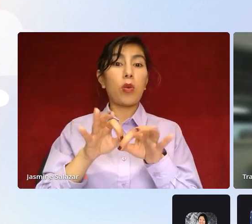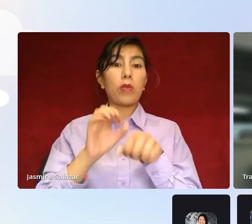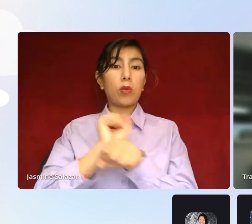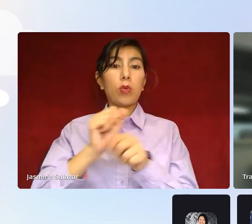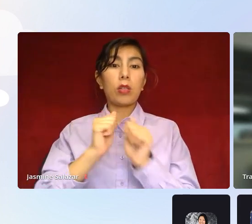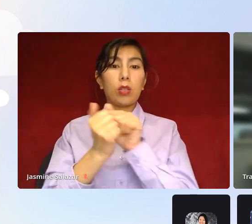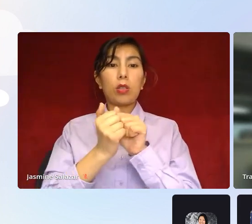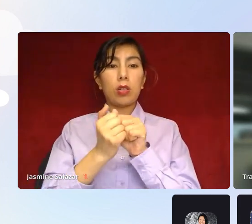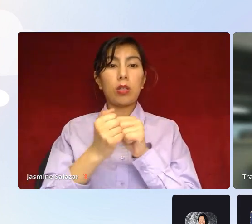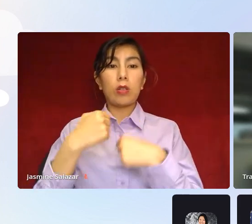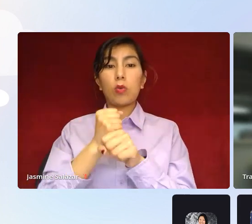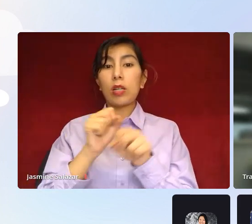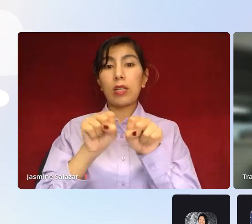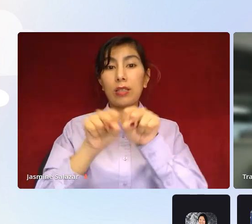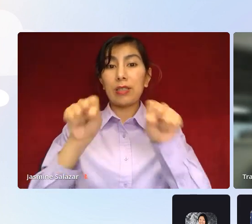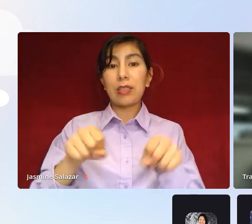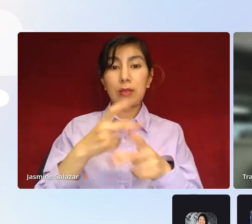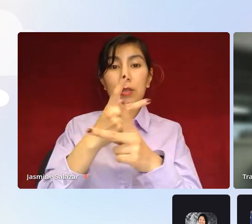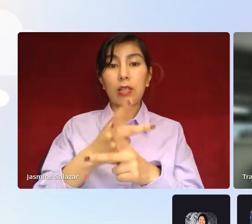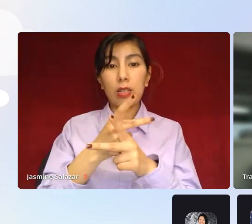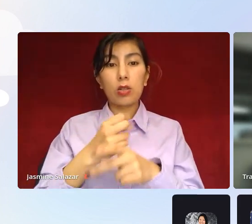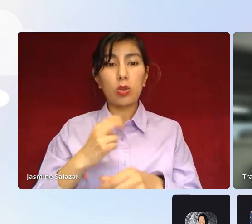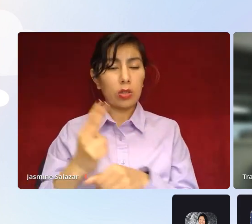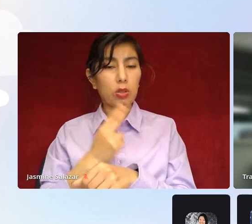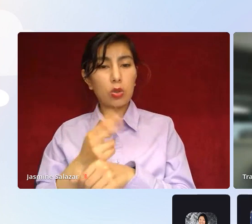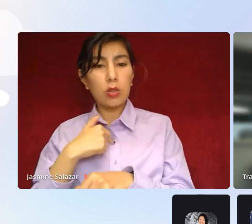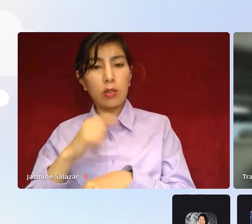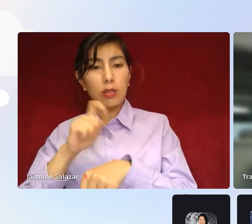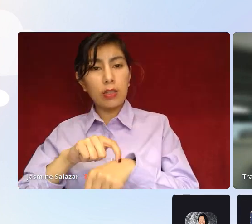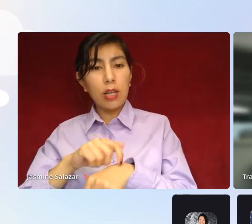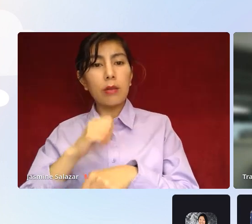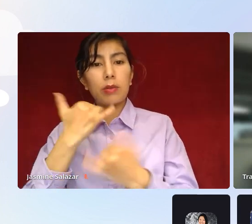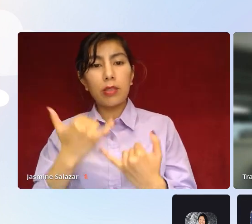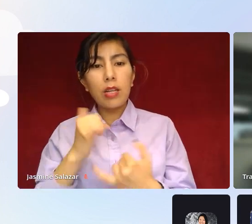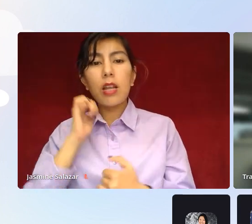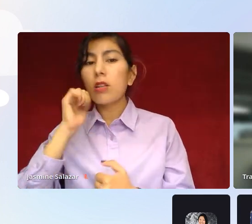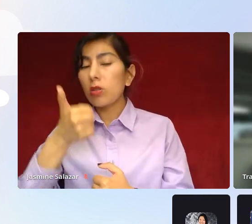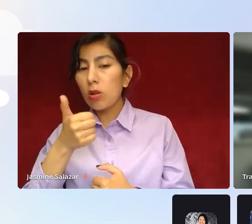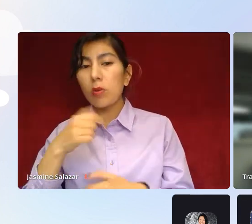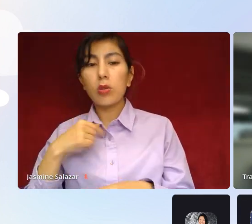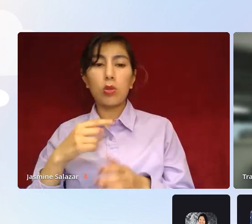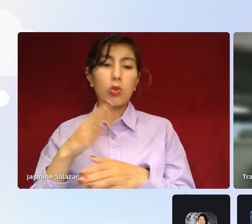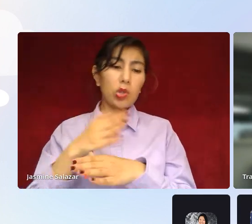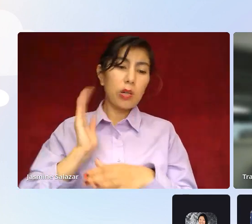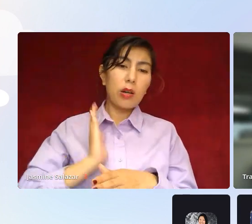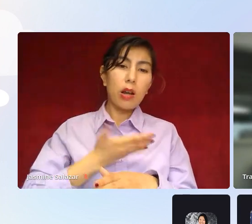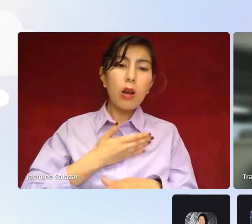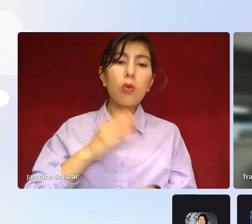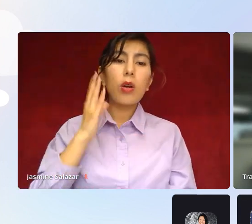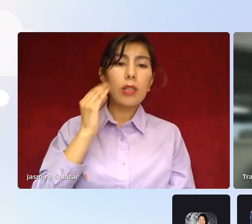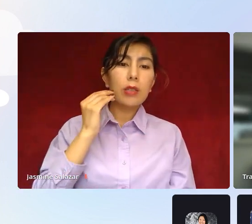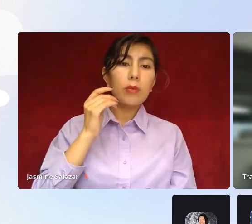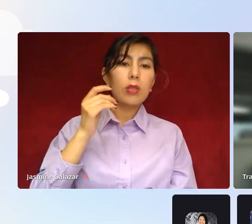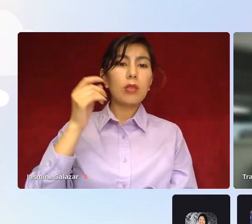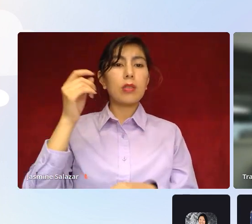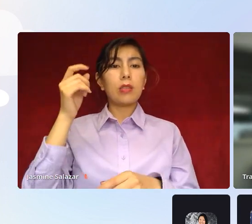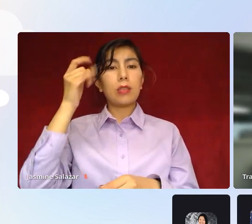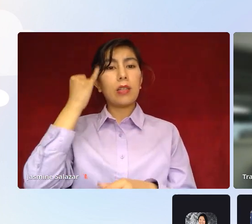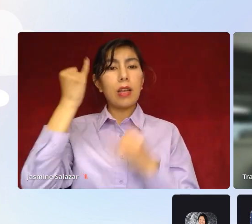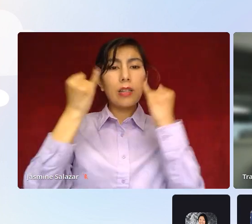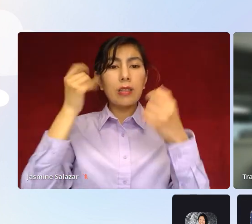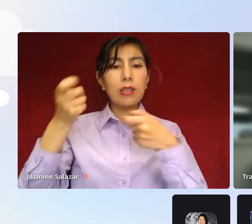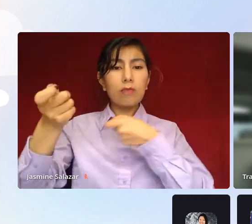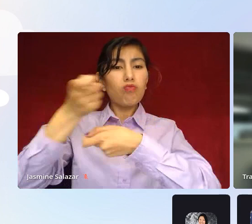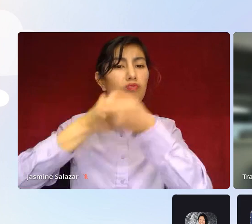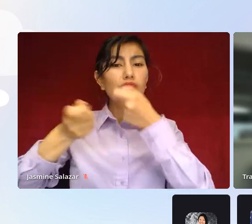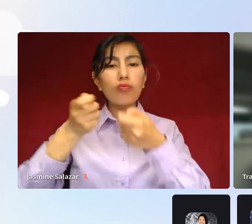care. So let's use our time today and tomorrow to share our experiences, exchange ideas, learn from one another